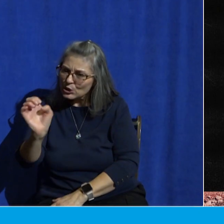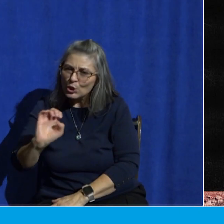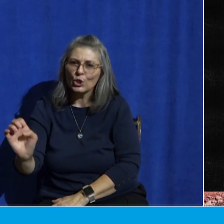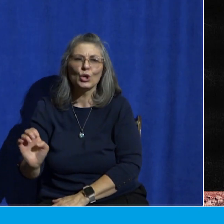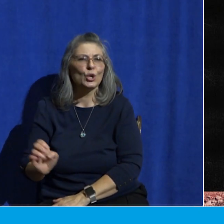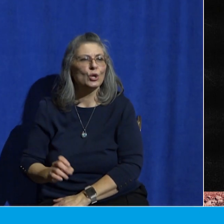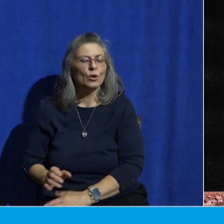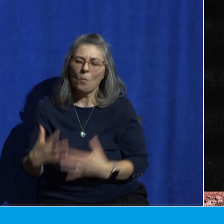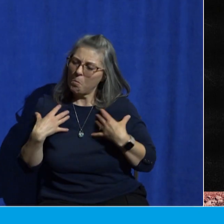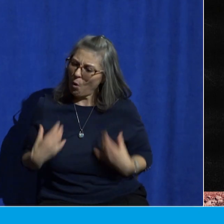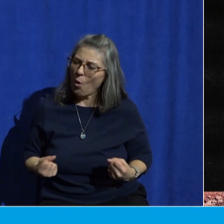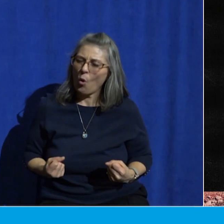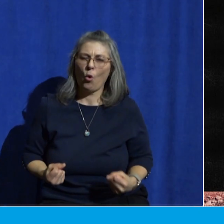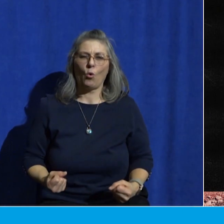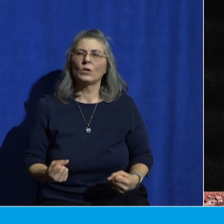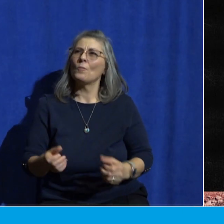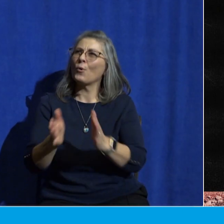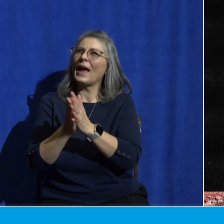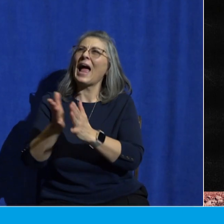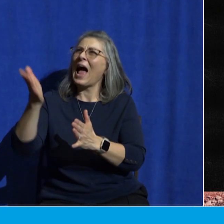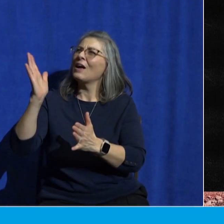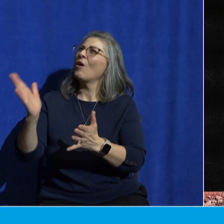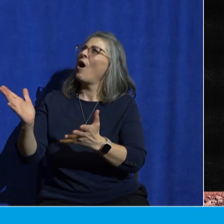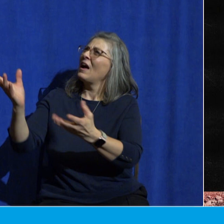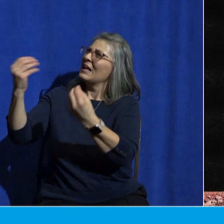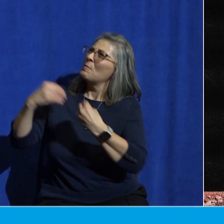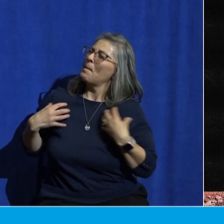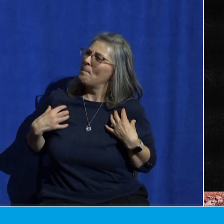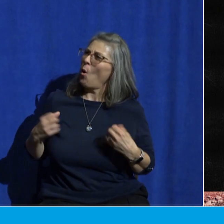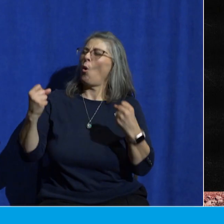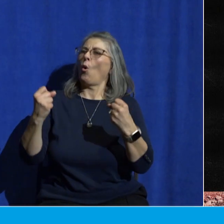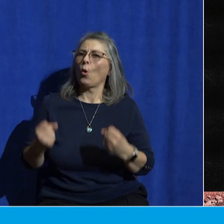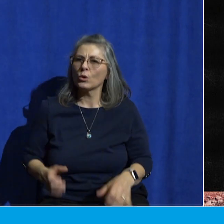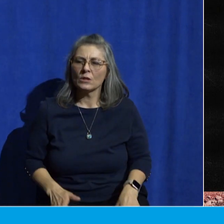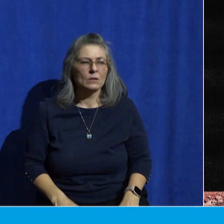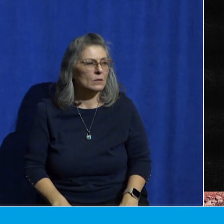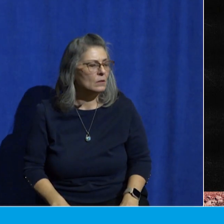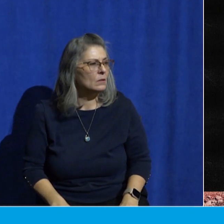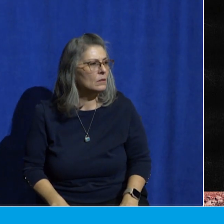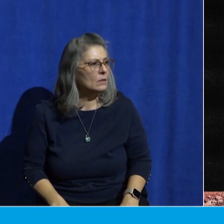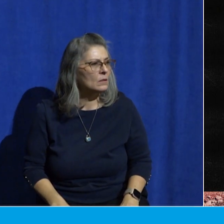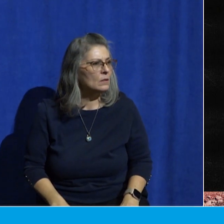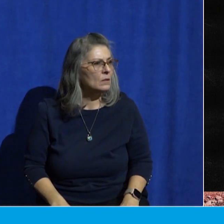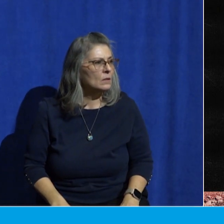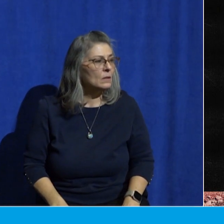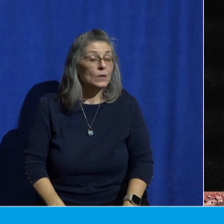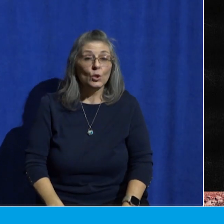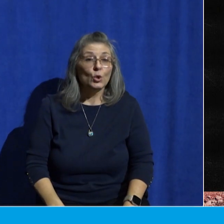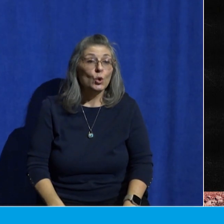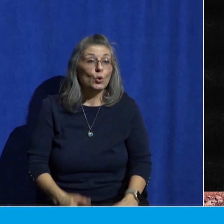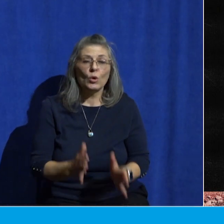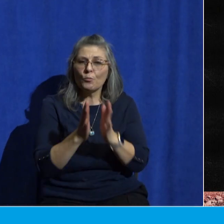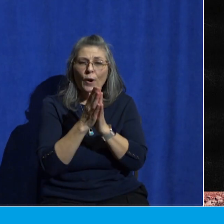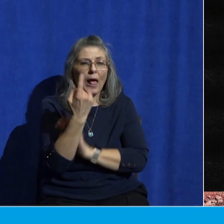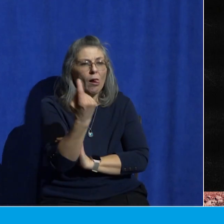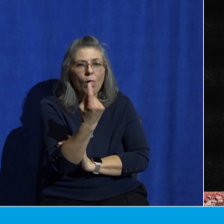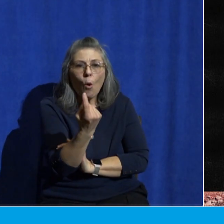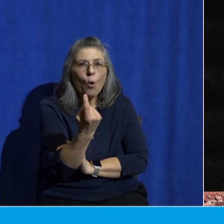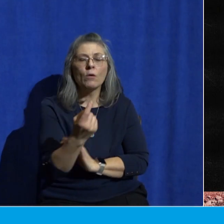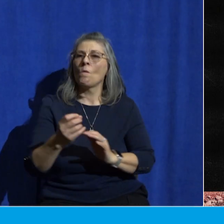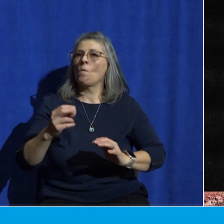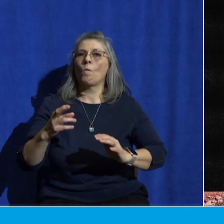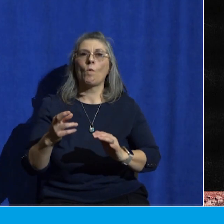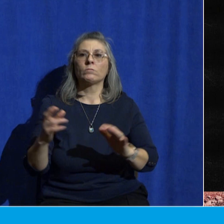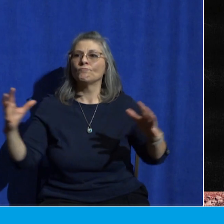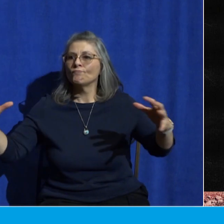this room. Again, you feel free if it's best just to pray on your own, but to the extent in which you'd be willing, turn to somebody around you, a few people around you, just